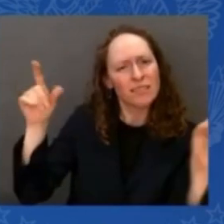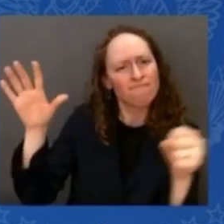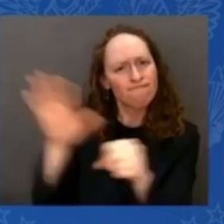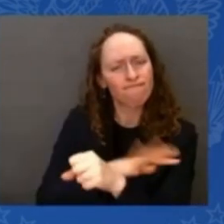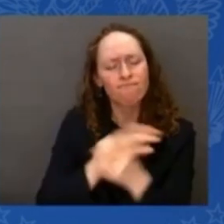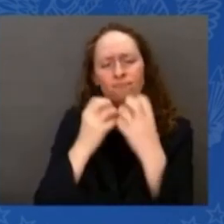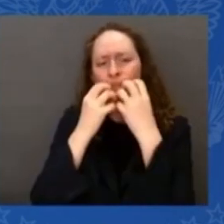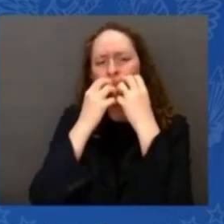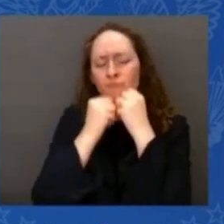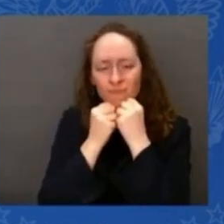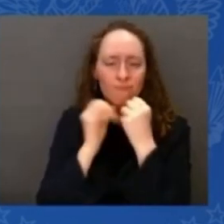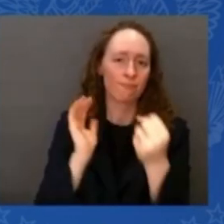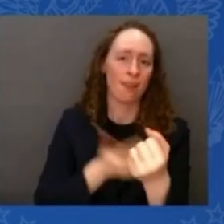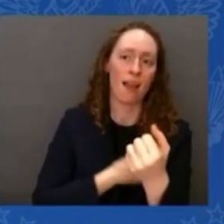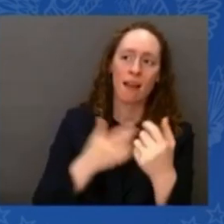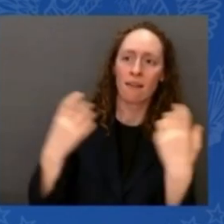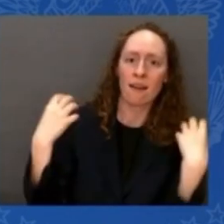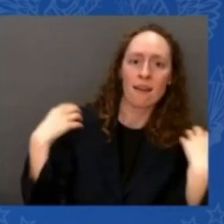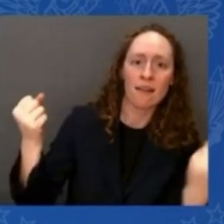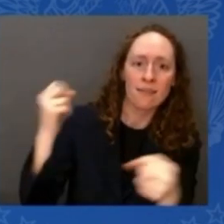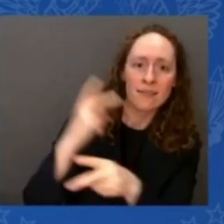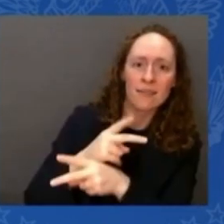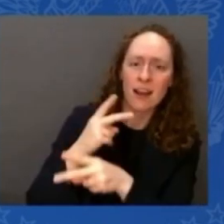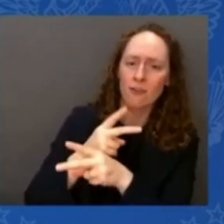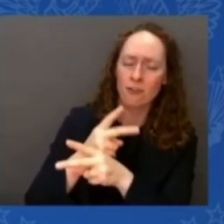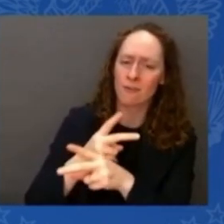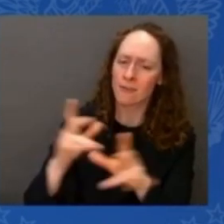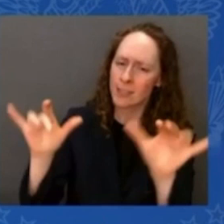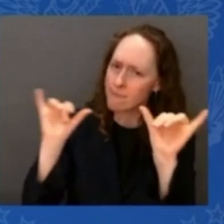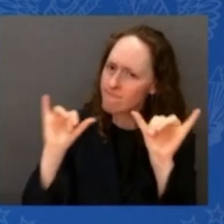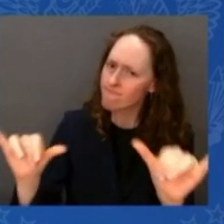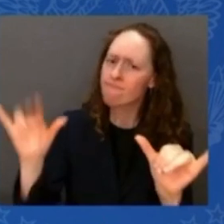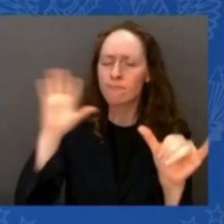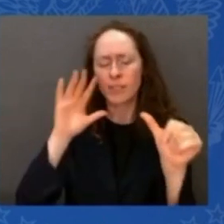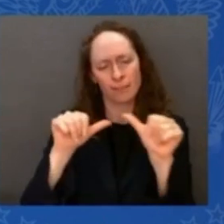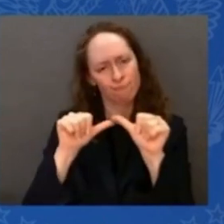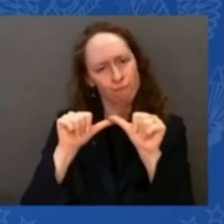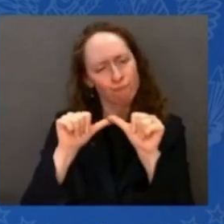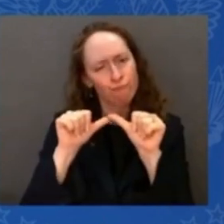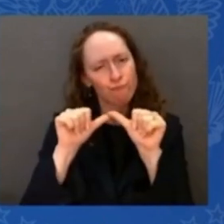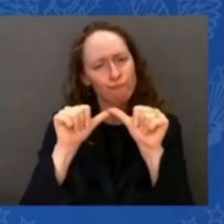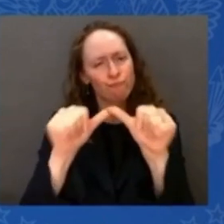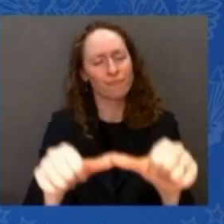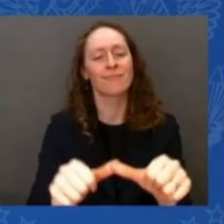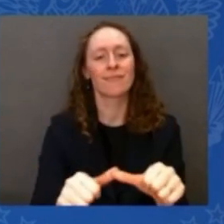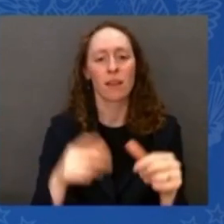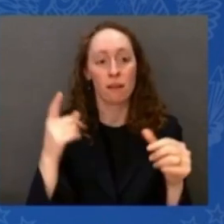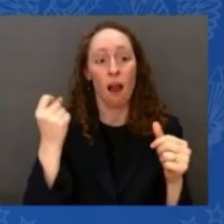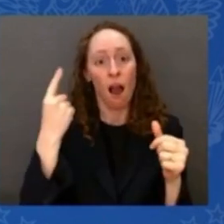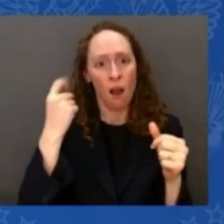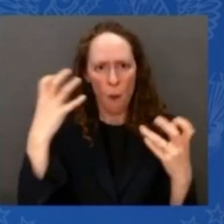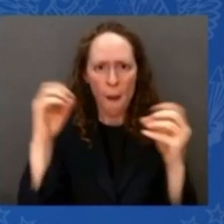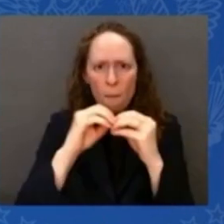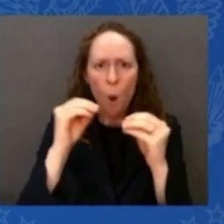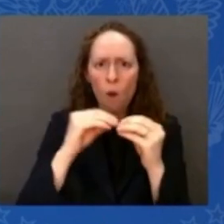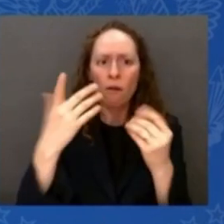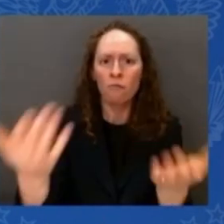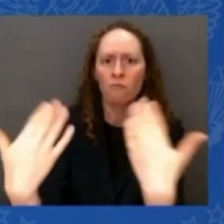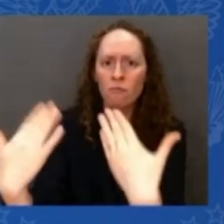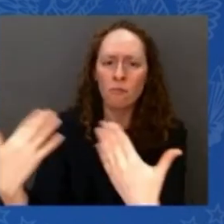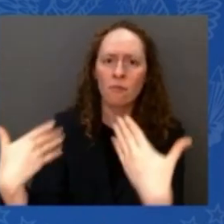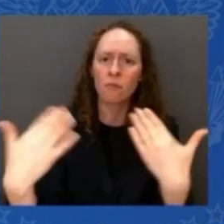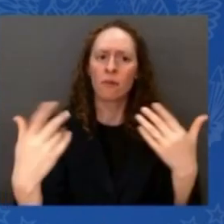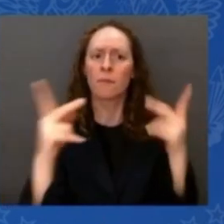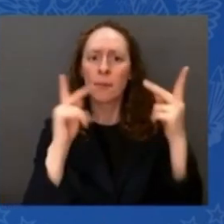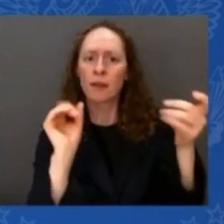move us forward. He wants to see access to more expanded, to more Americans, so they too can have a peace of